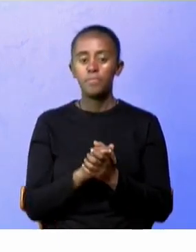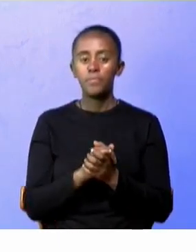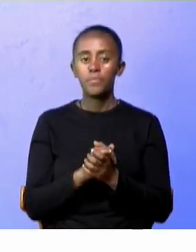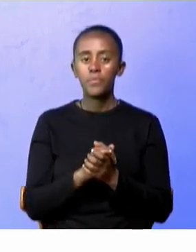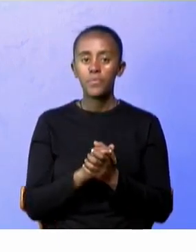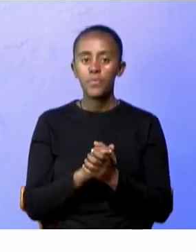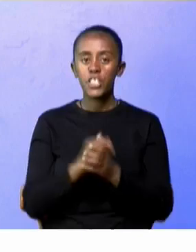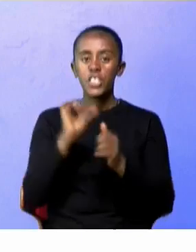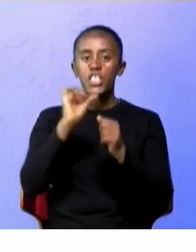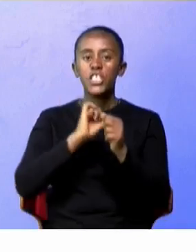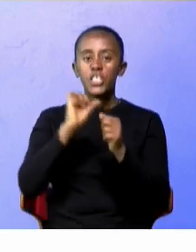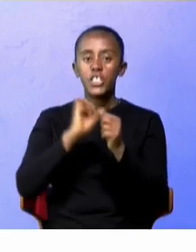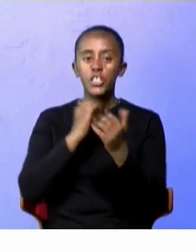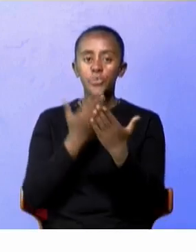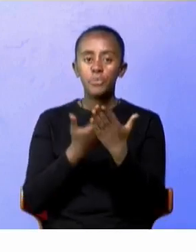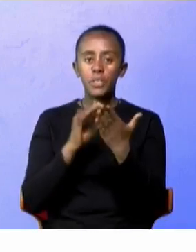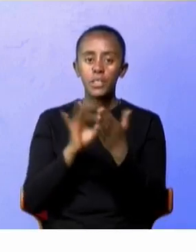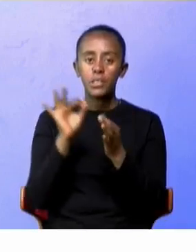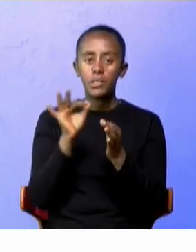chips.